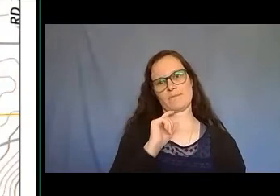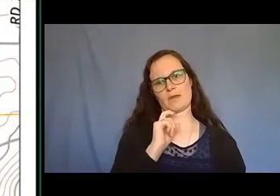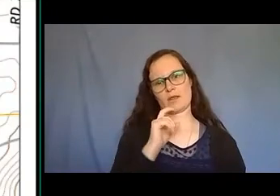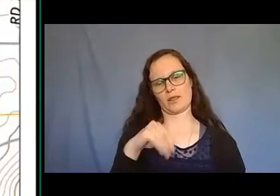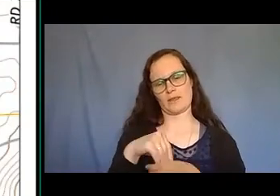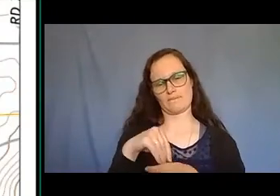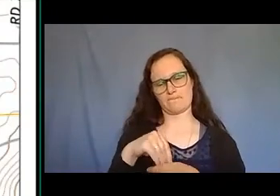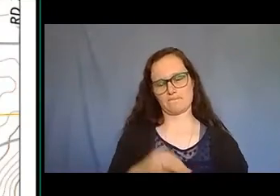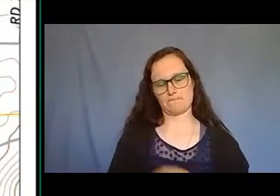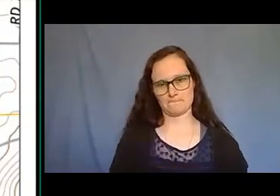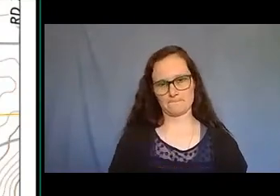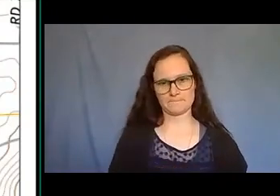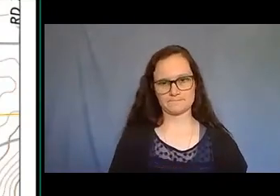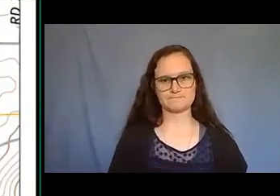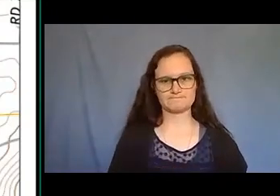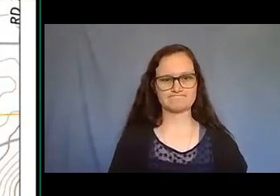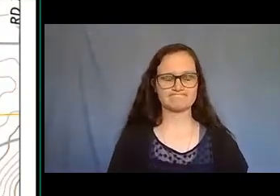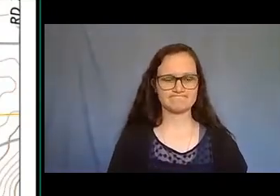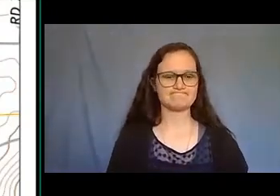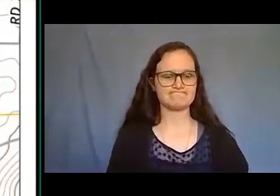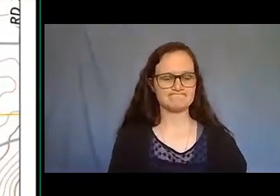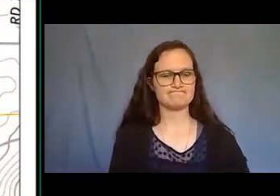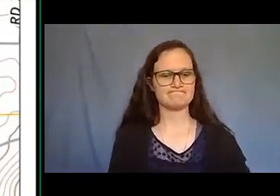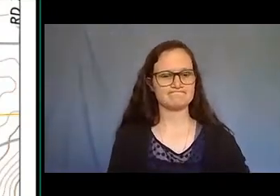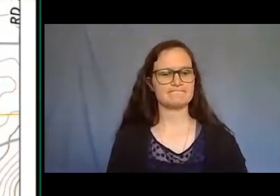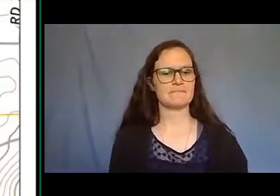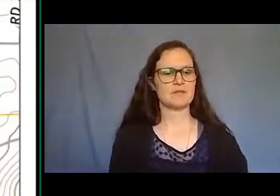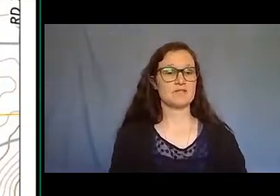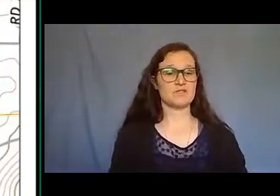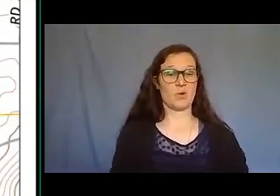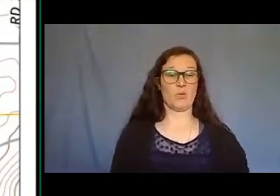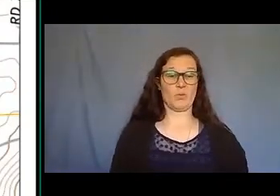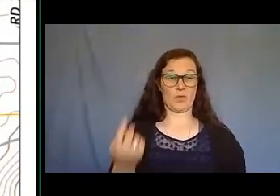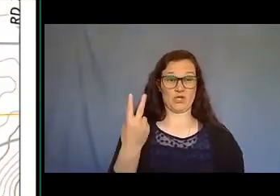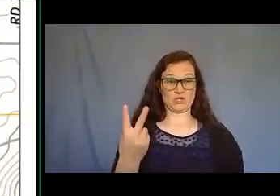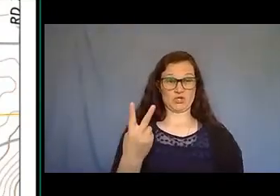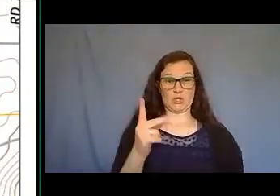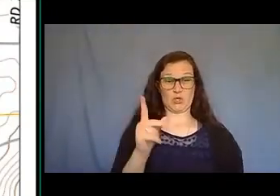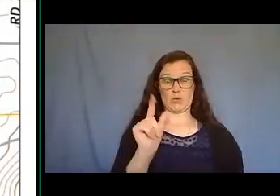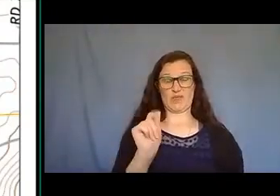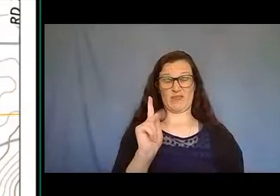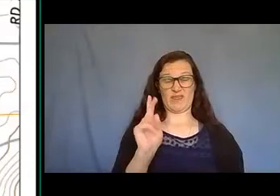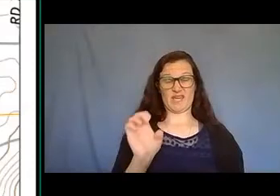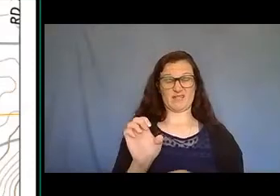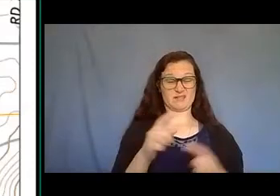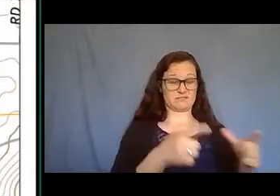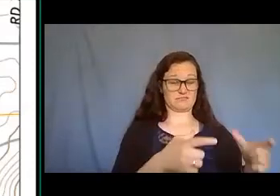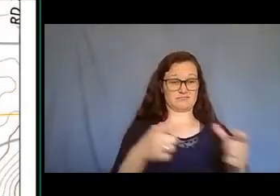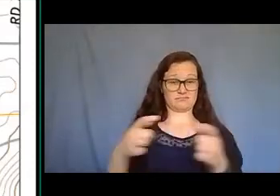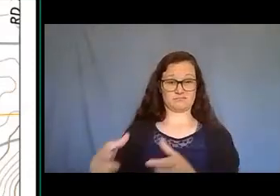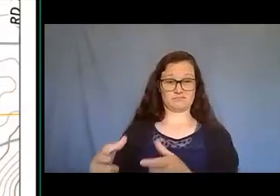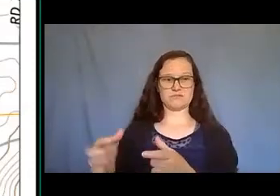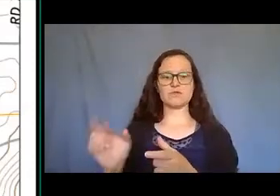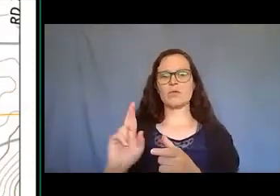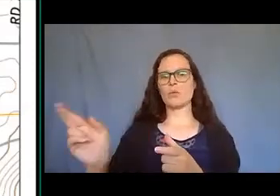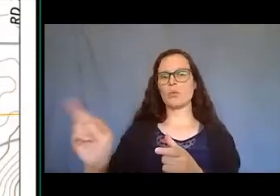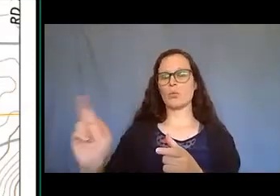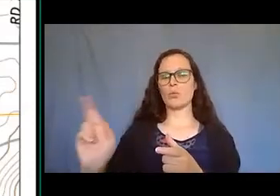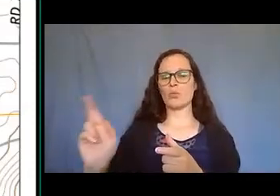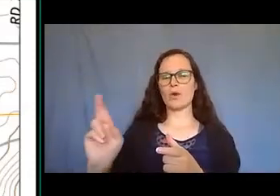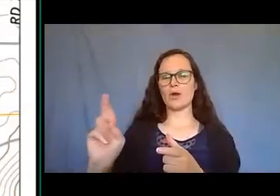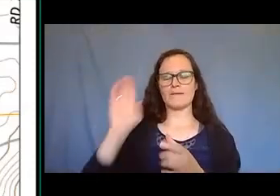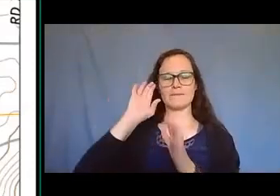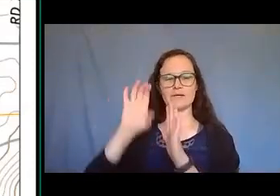To go into a little bit of detail about the two reservoirs specifically, on the right side of this image is the location of